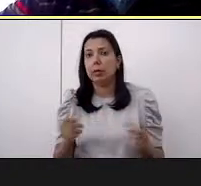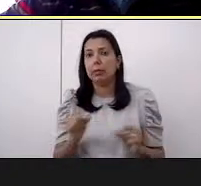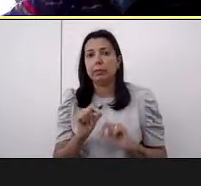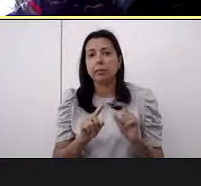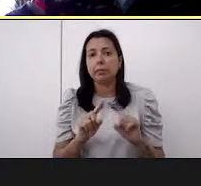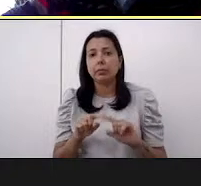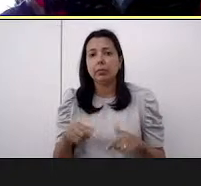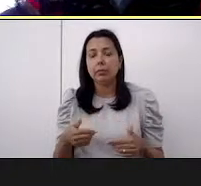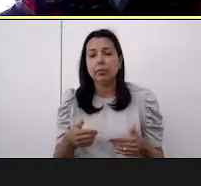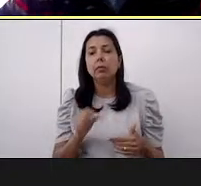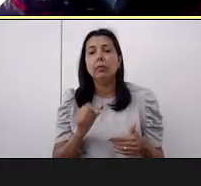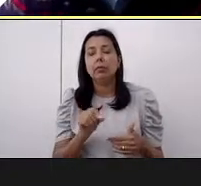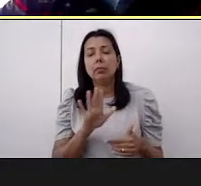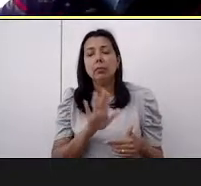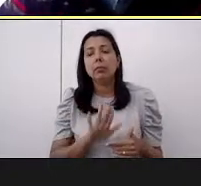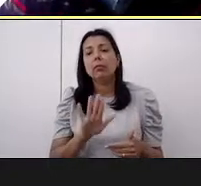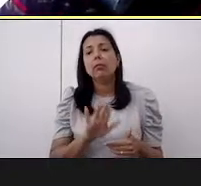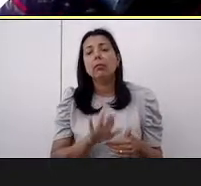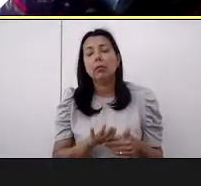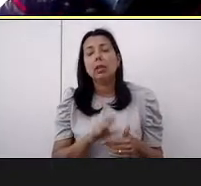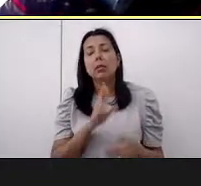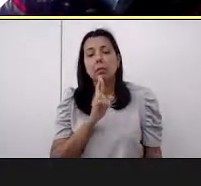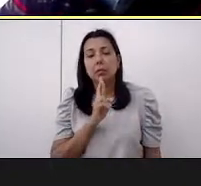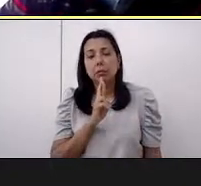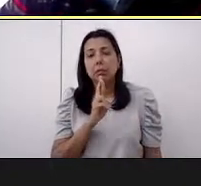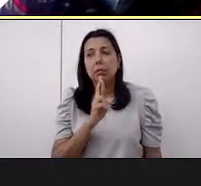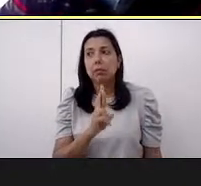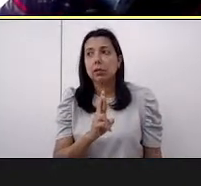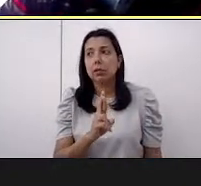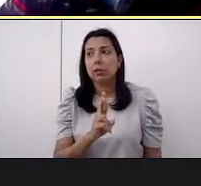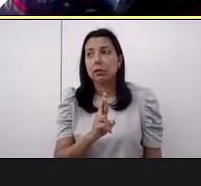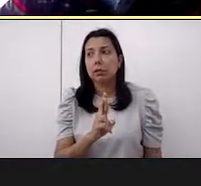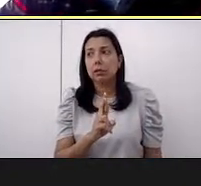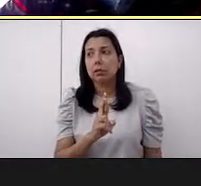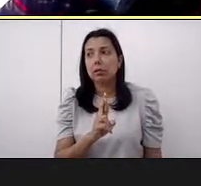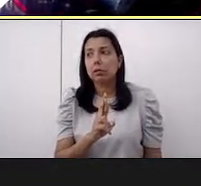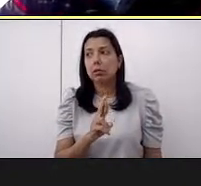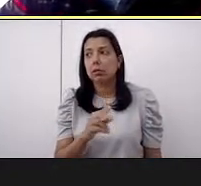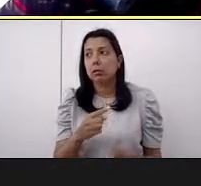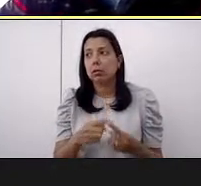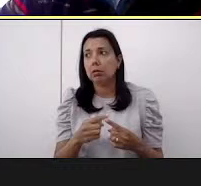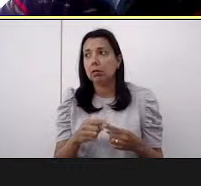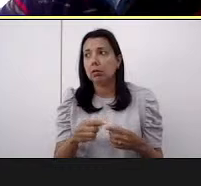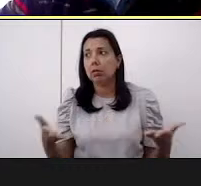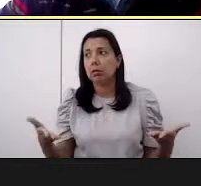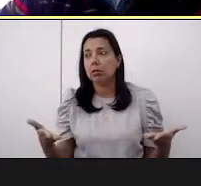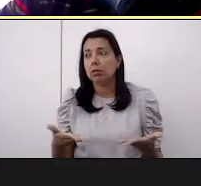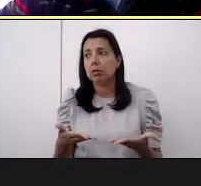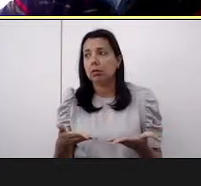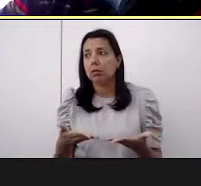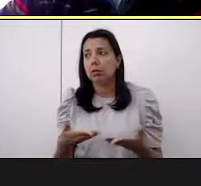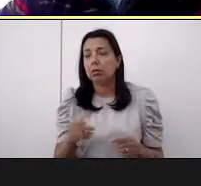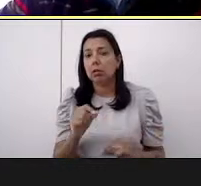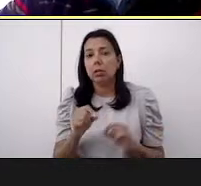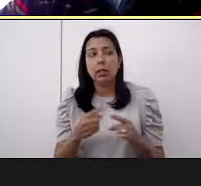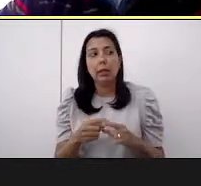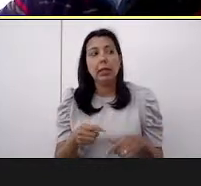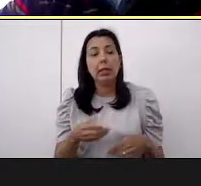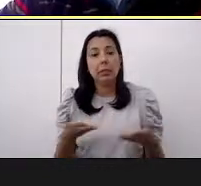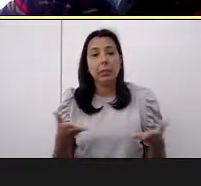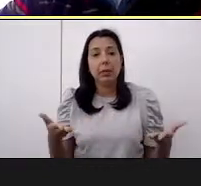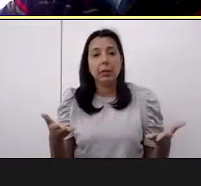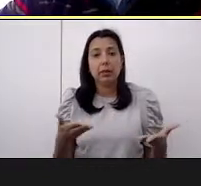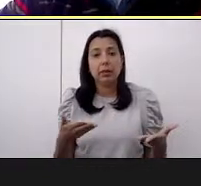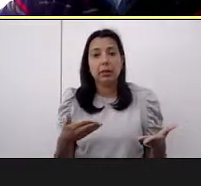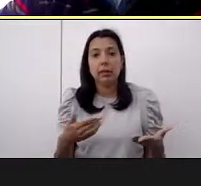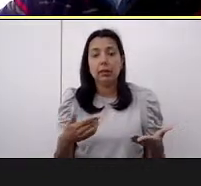As a result of the expansion of managerial logics in public policies, legal regulation is less and less